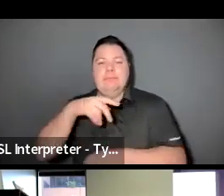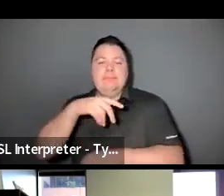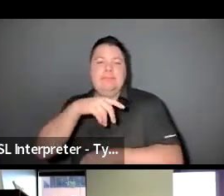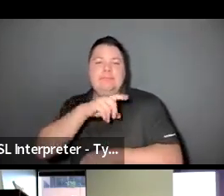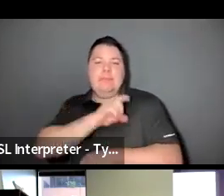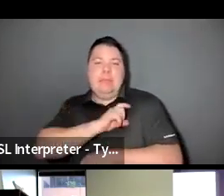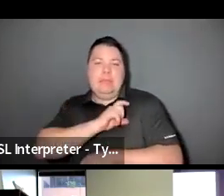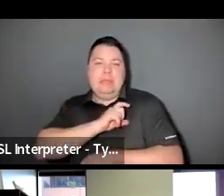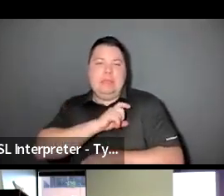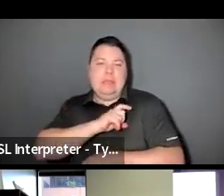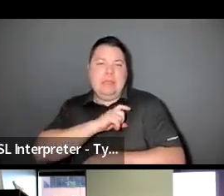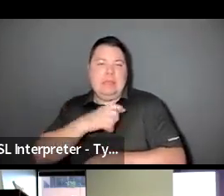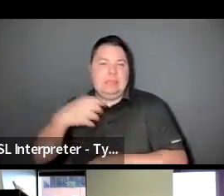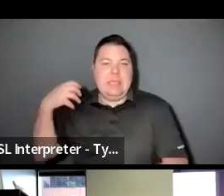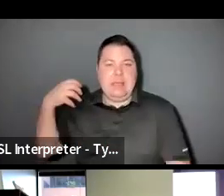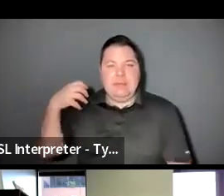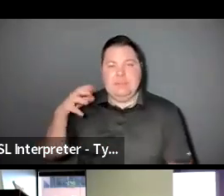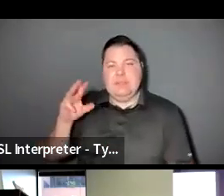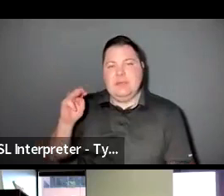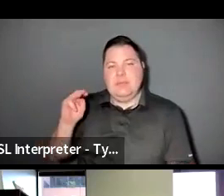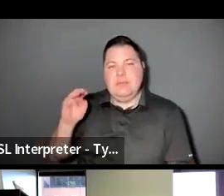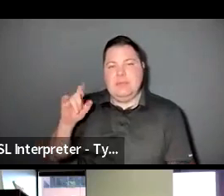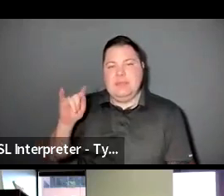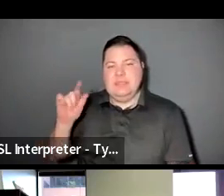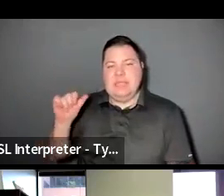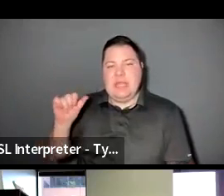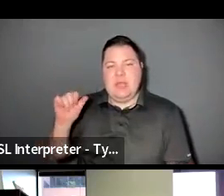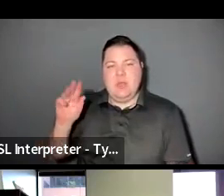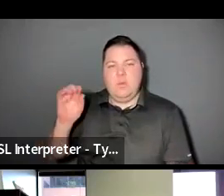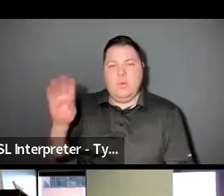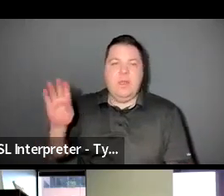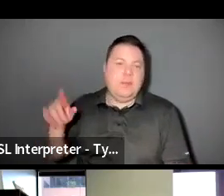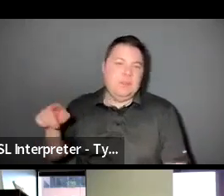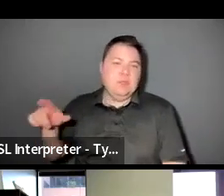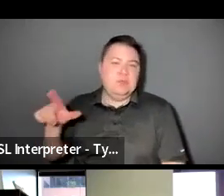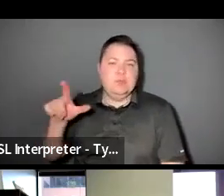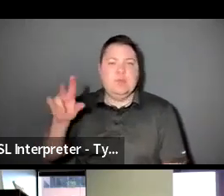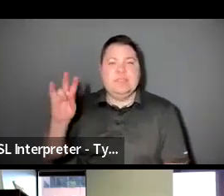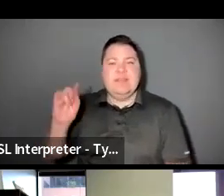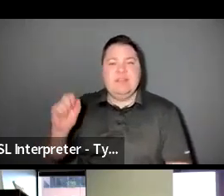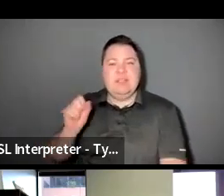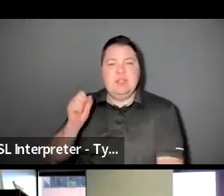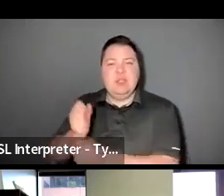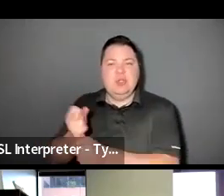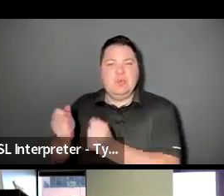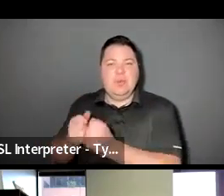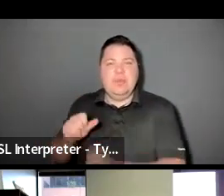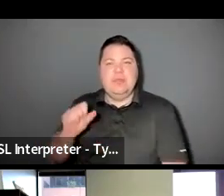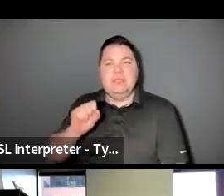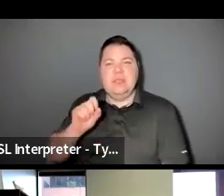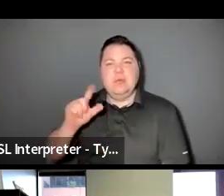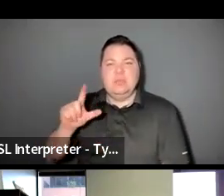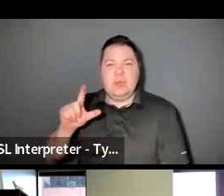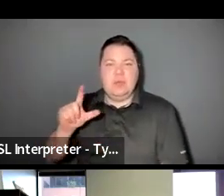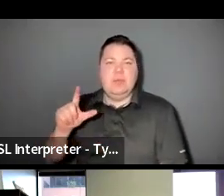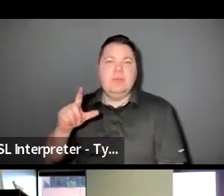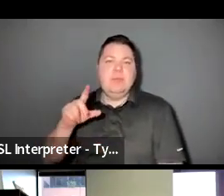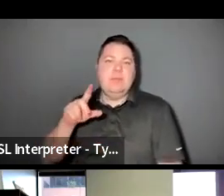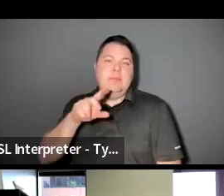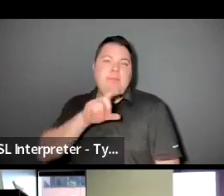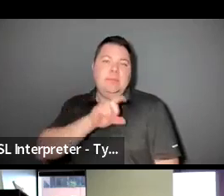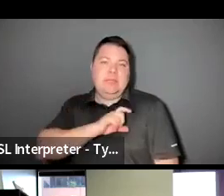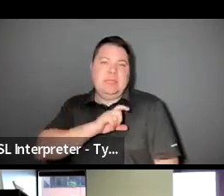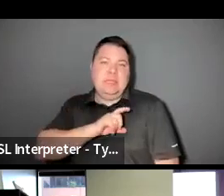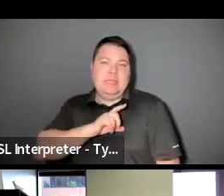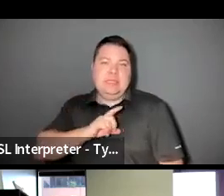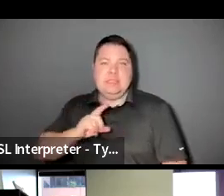significance of Melissa is that she spent 27 years with the St. Louis County Police Department. One of her last